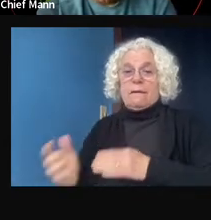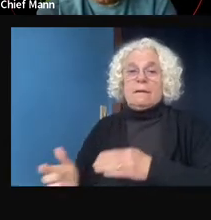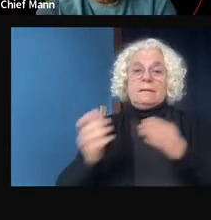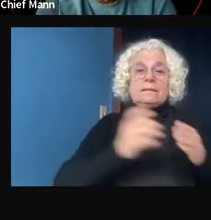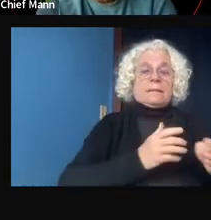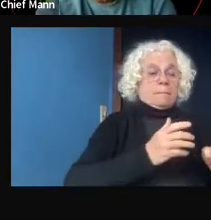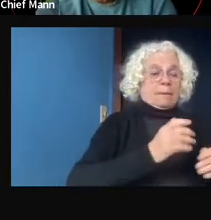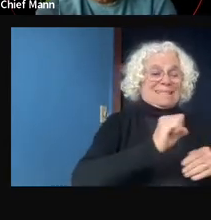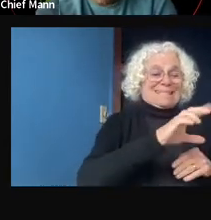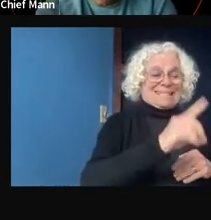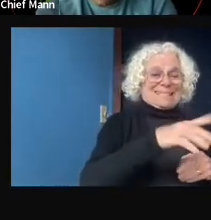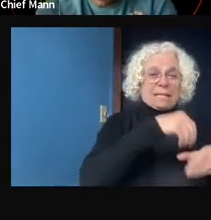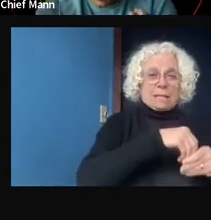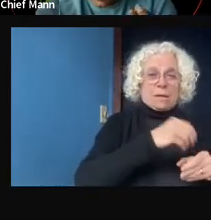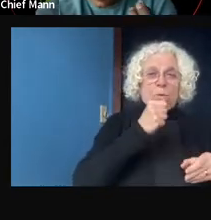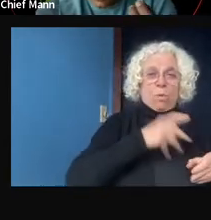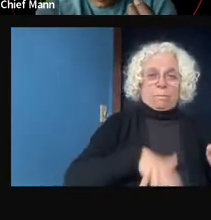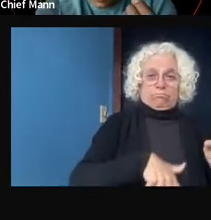know,